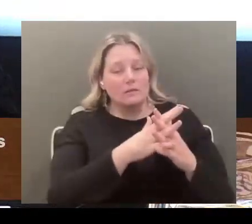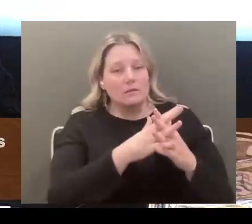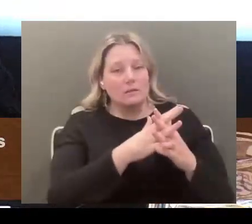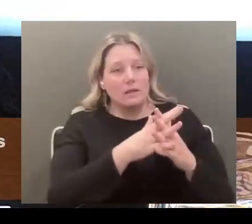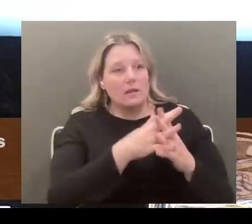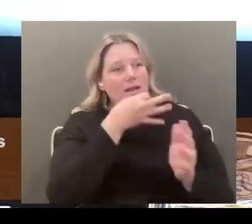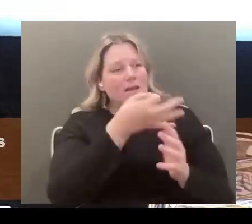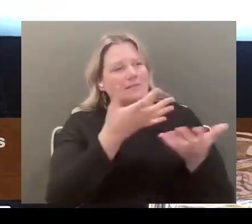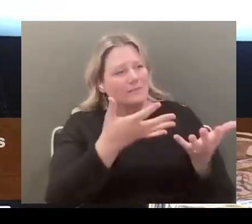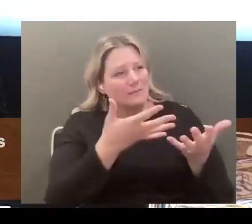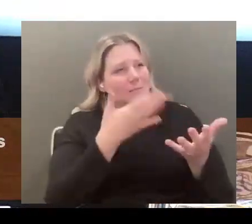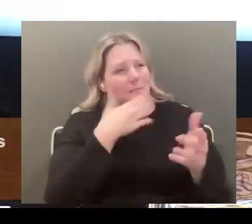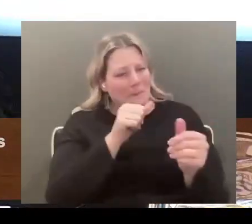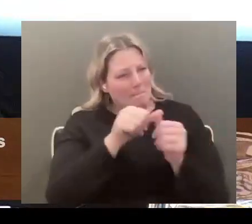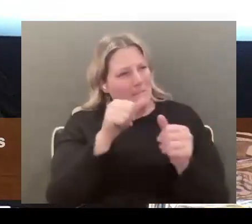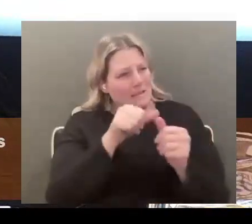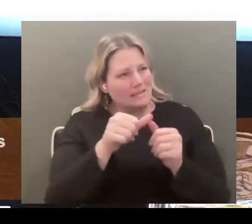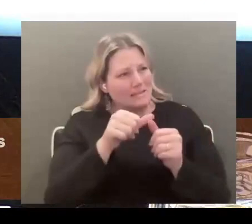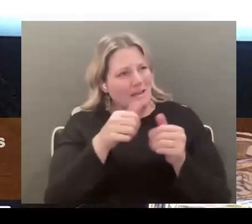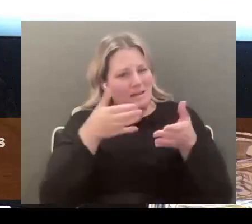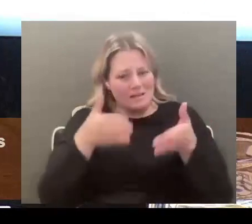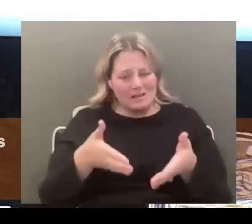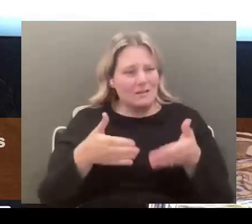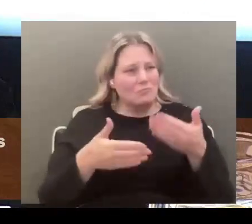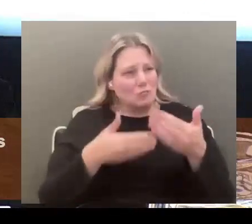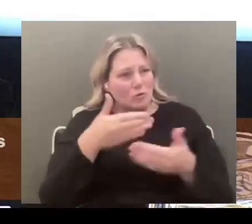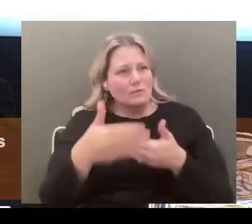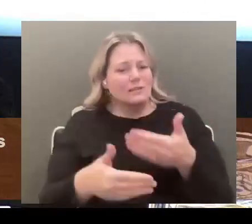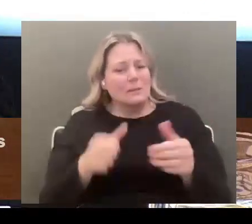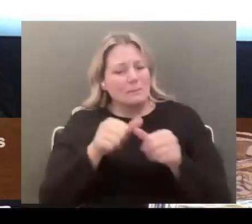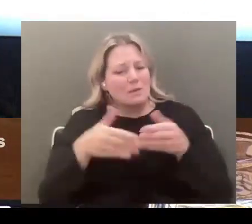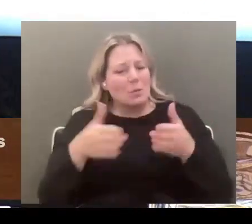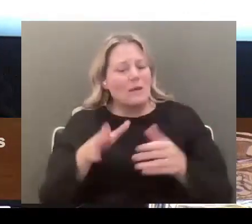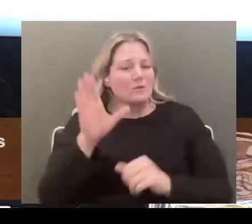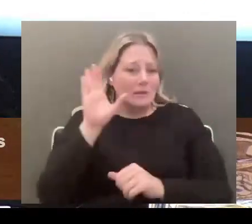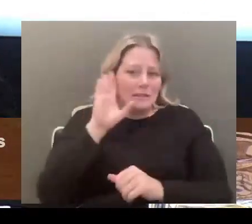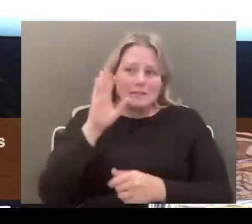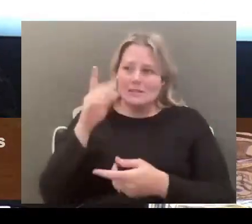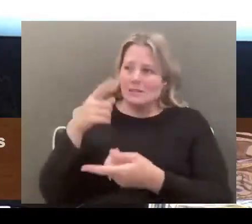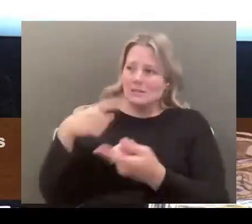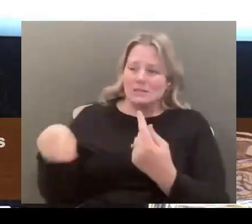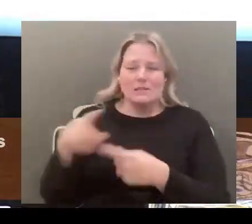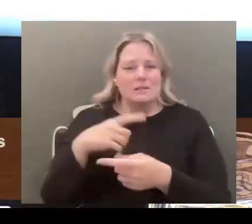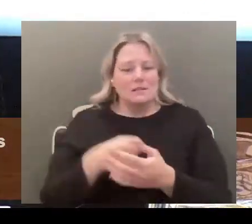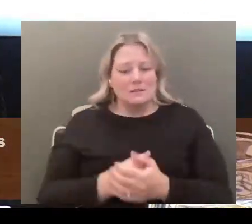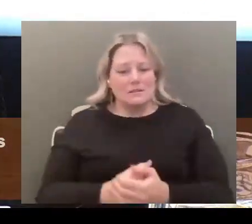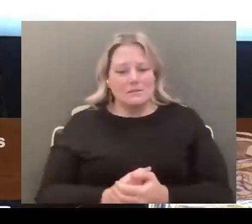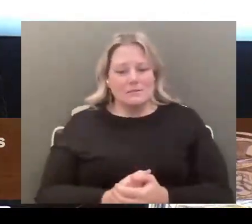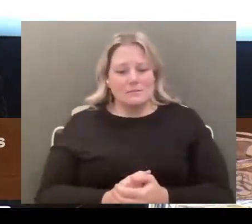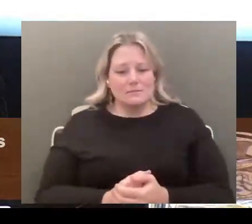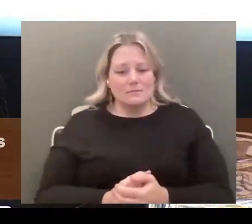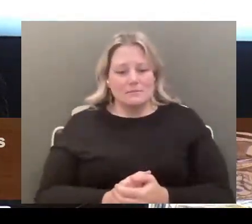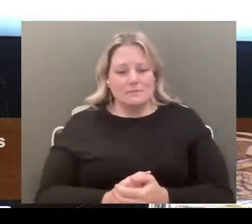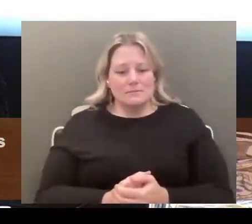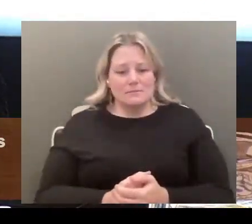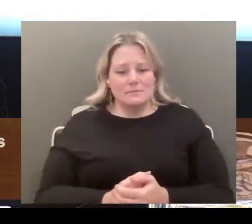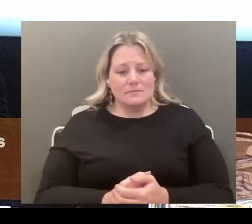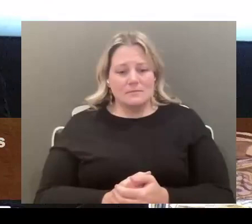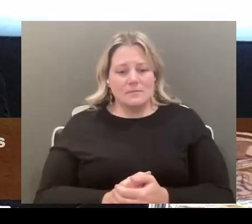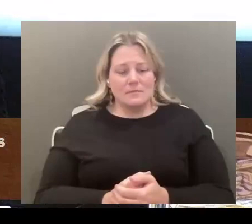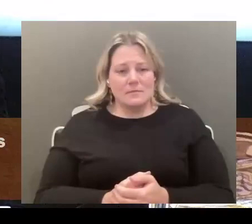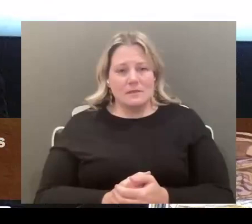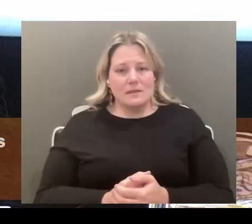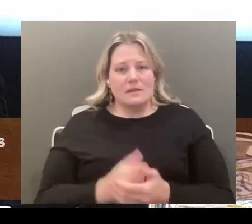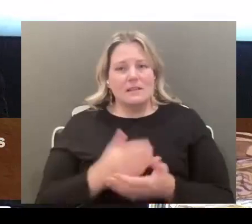approach and a better way to listen and better appreciate traditional owner